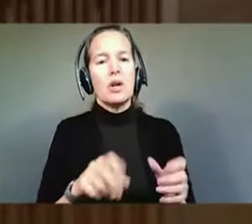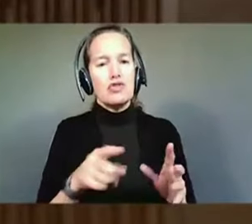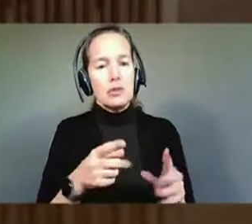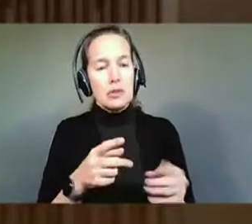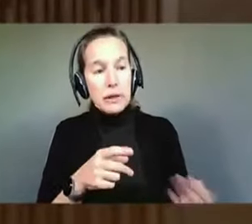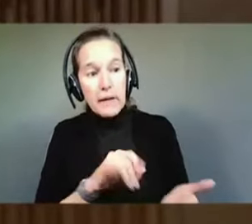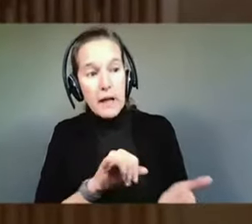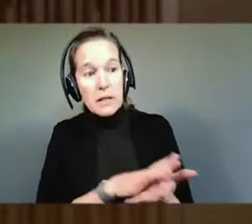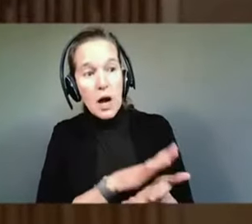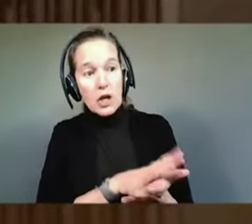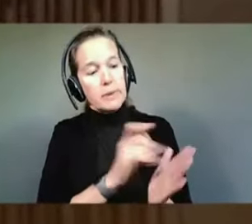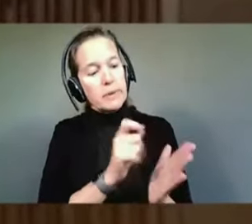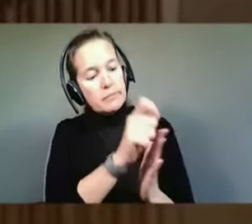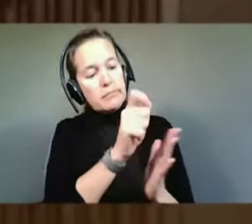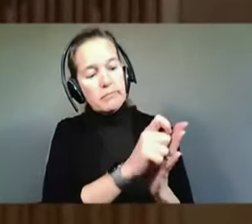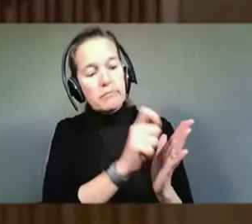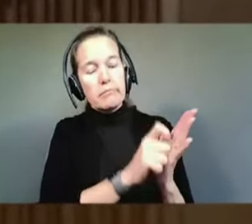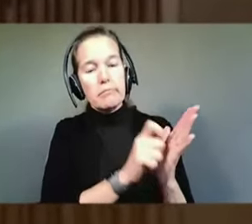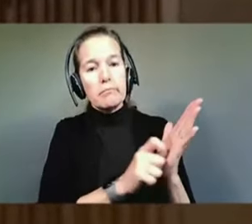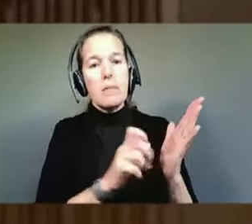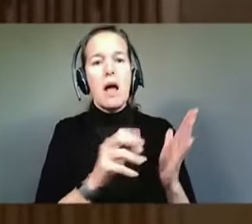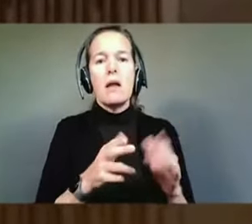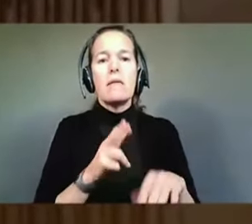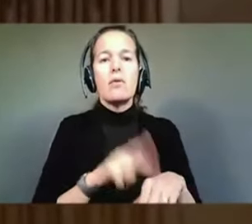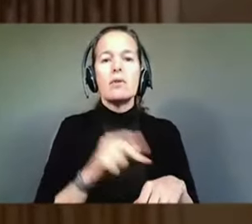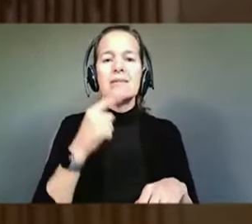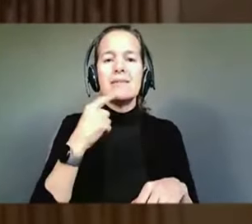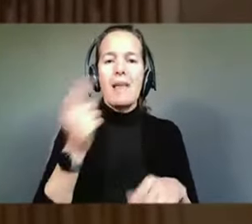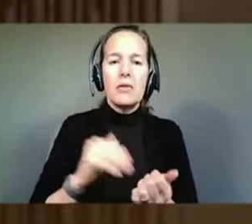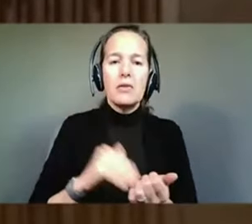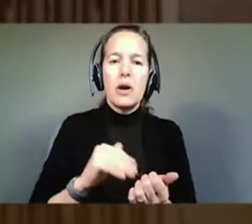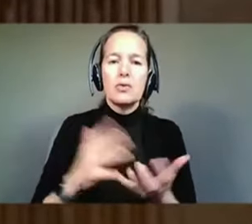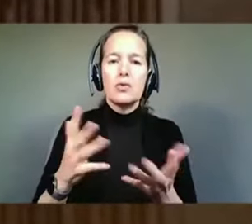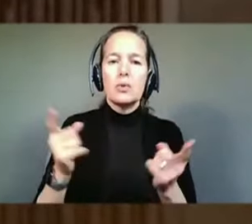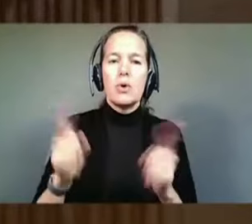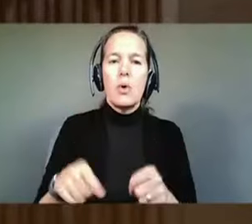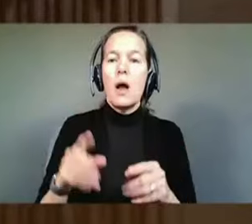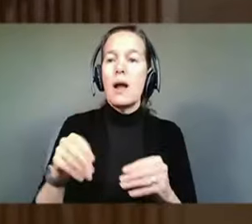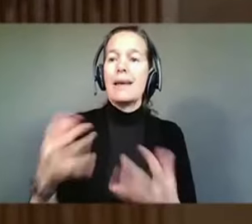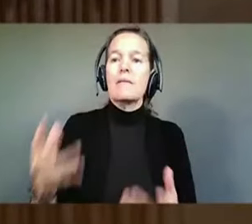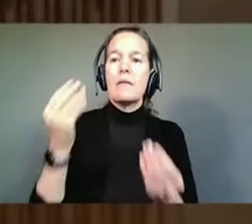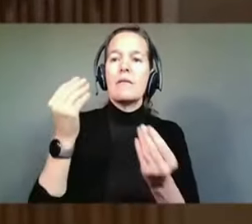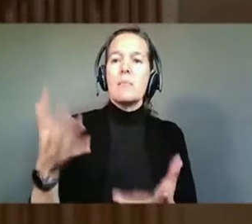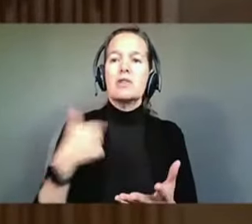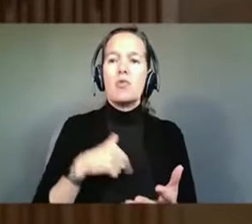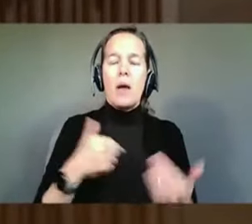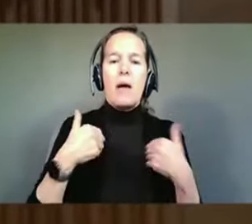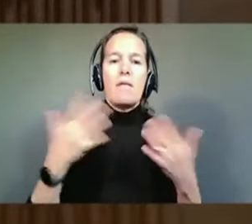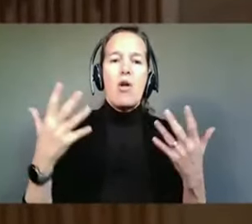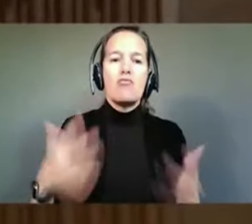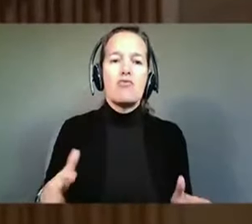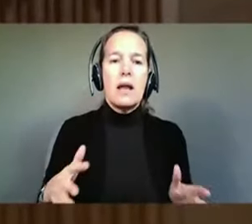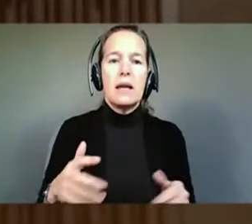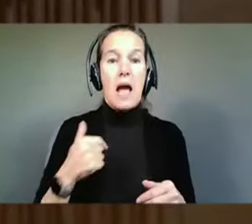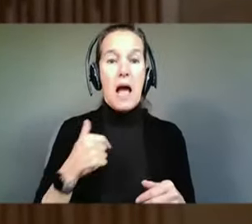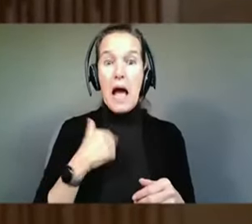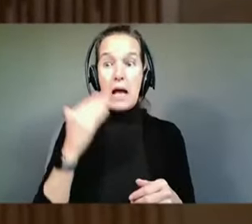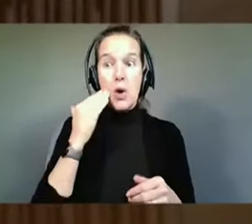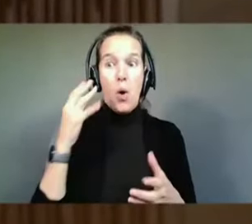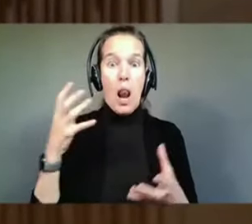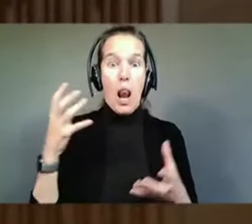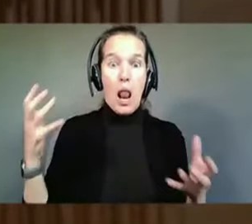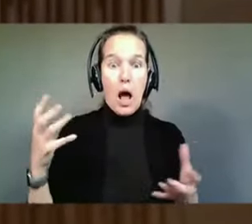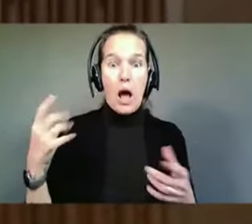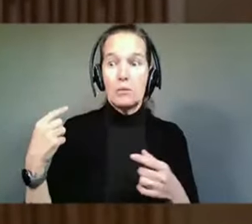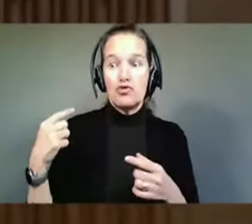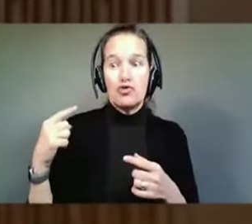then, of course, telling the doctors what's going on, just giving them information we already have. Yeah. I mean, I know so much just after the past couple of years, and